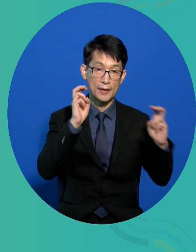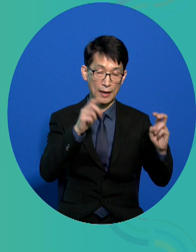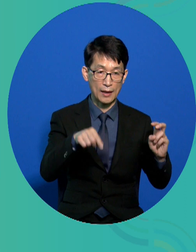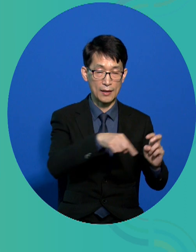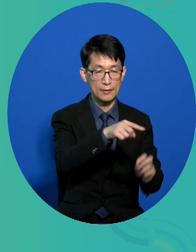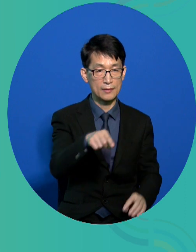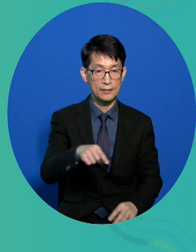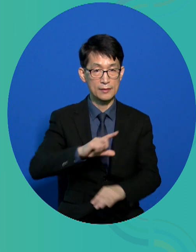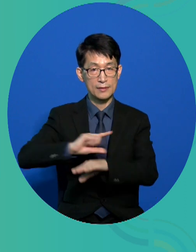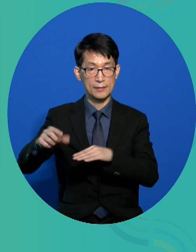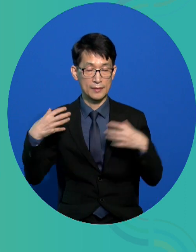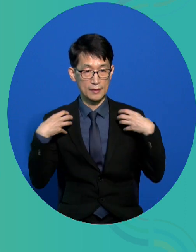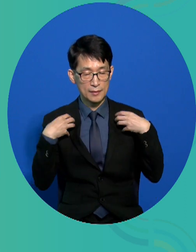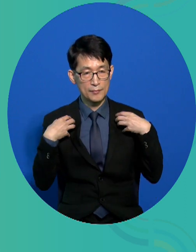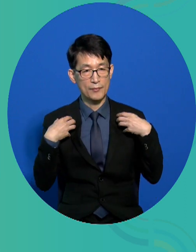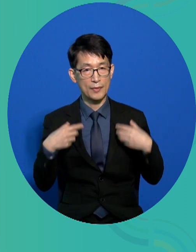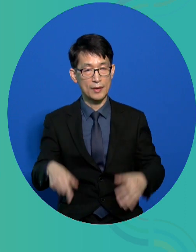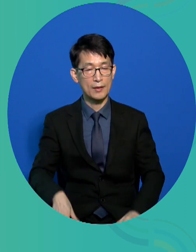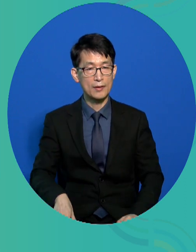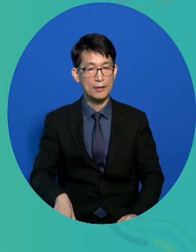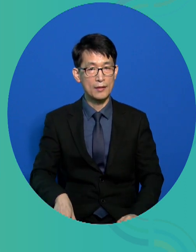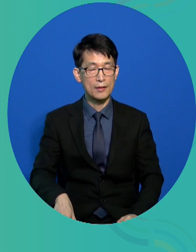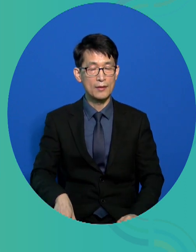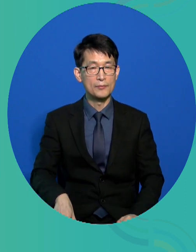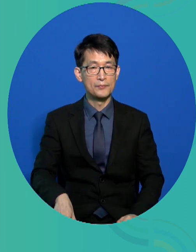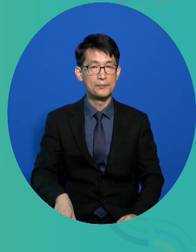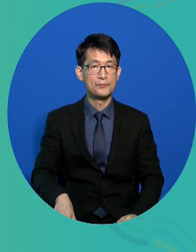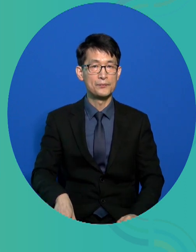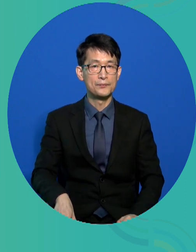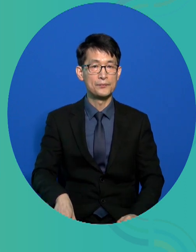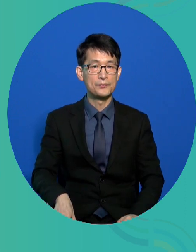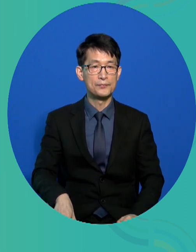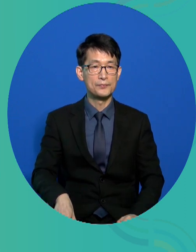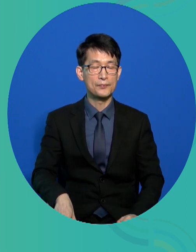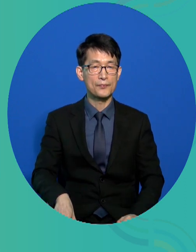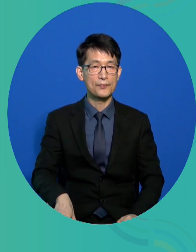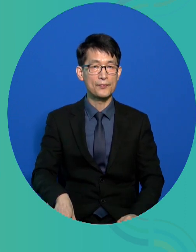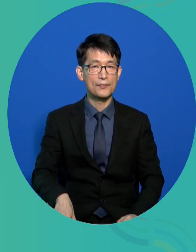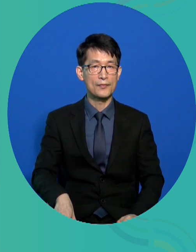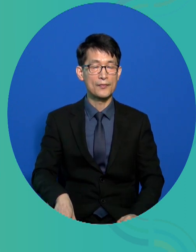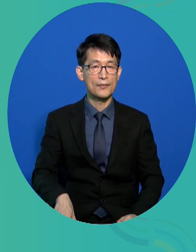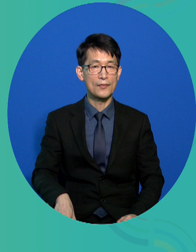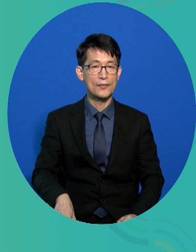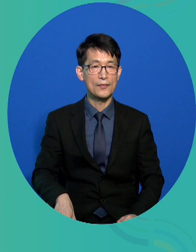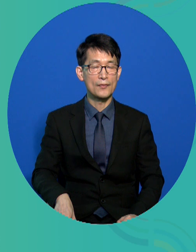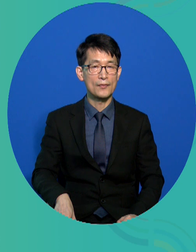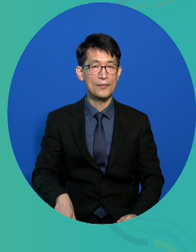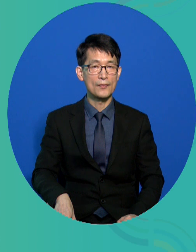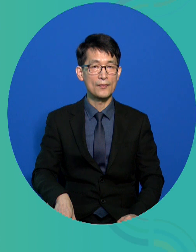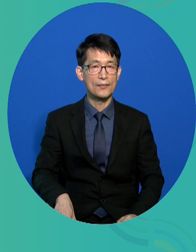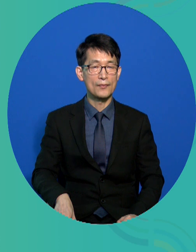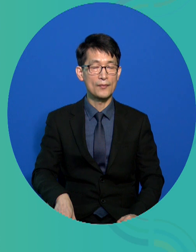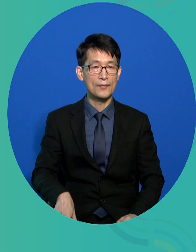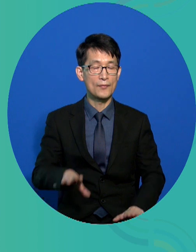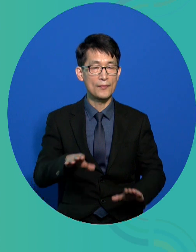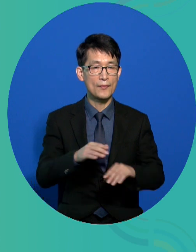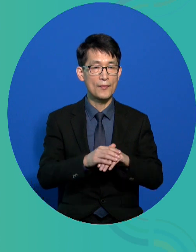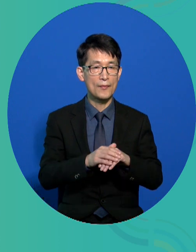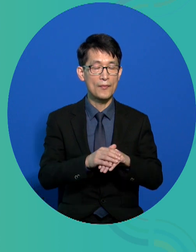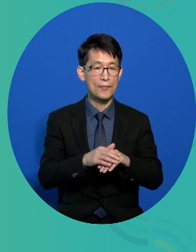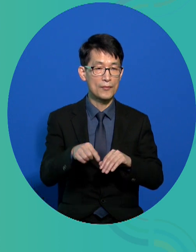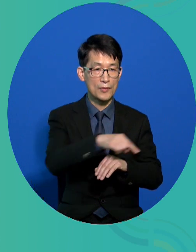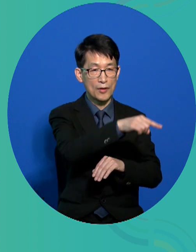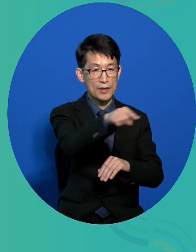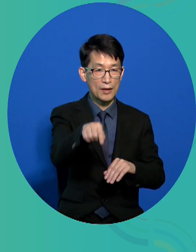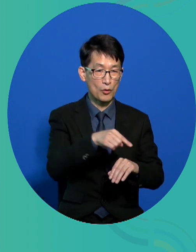the vested rights of the existing companies was preferred and favored more by the local